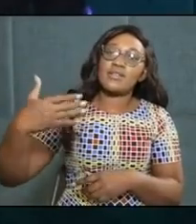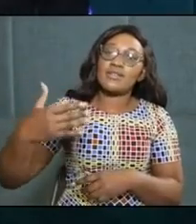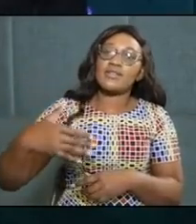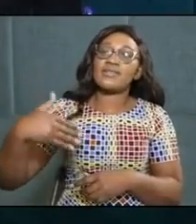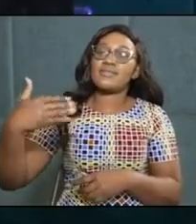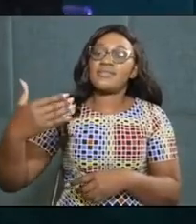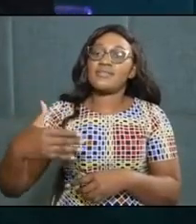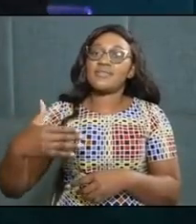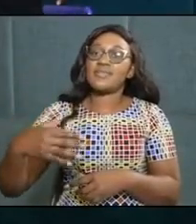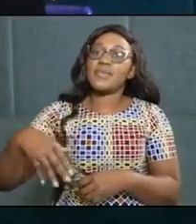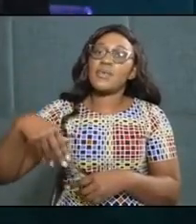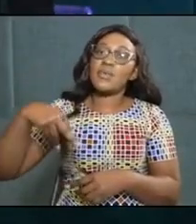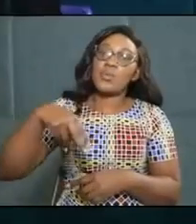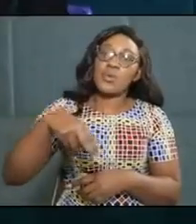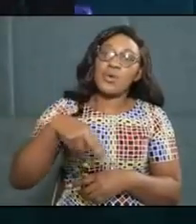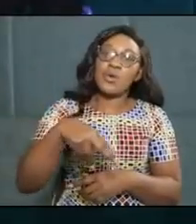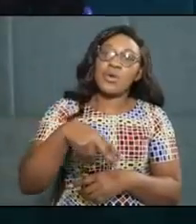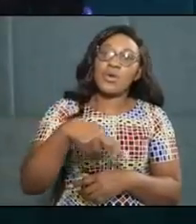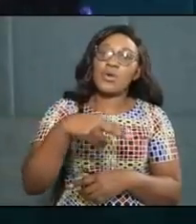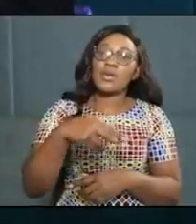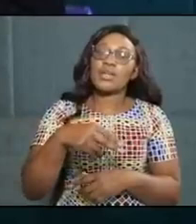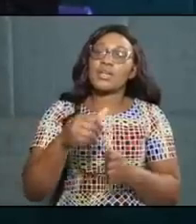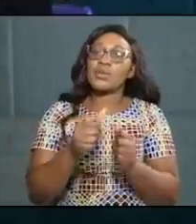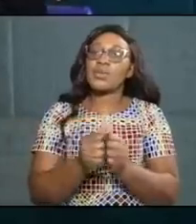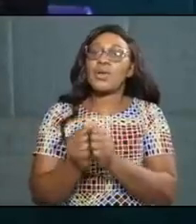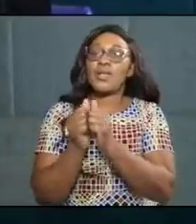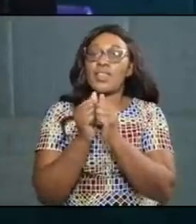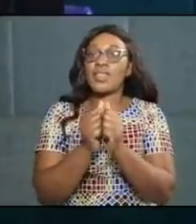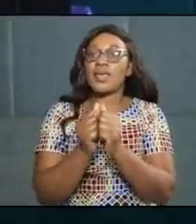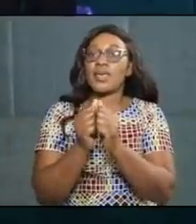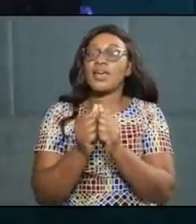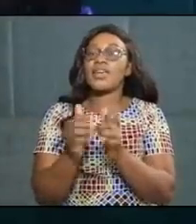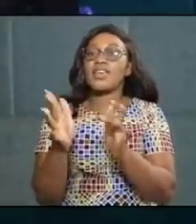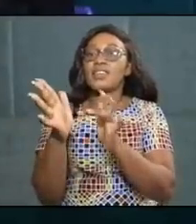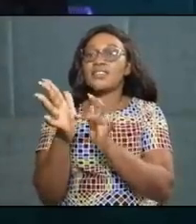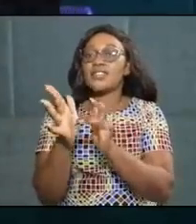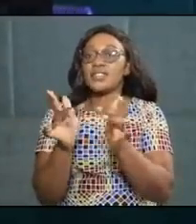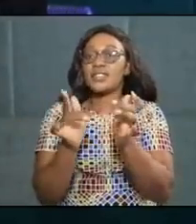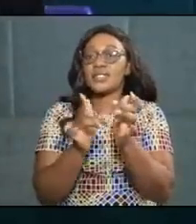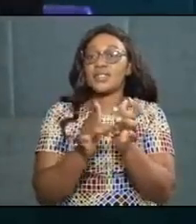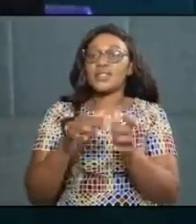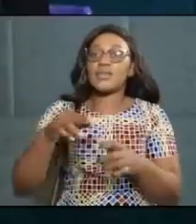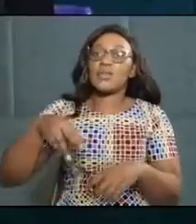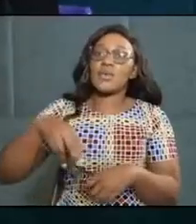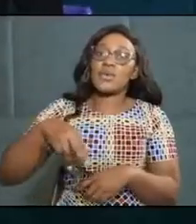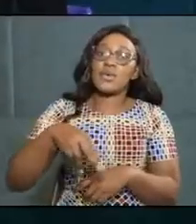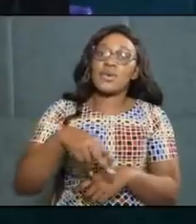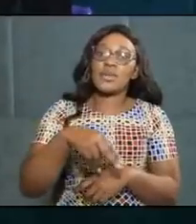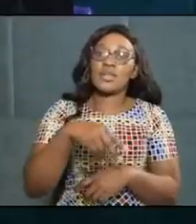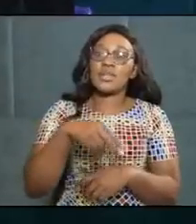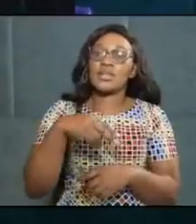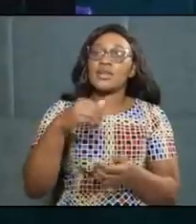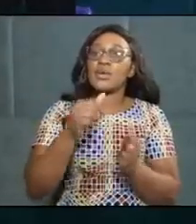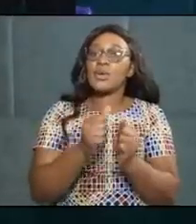am walking with Jesus, walking with Jesus